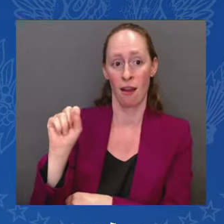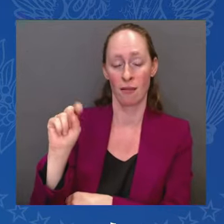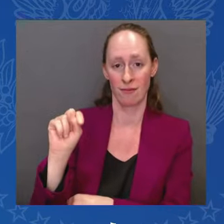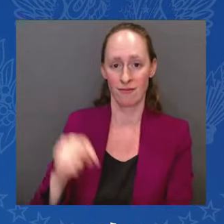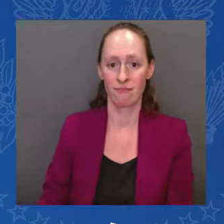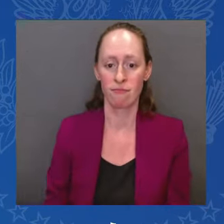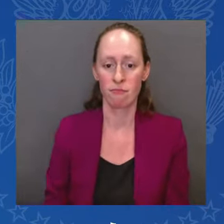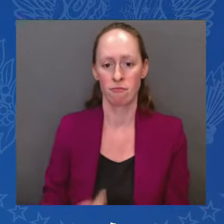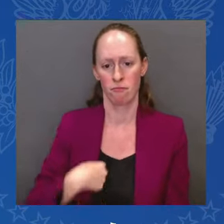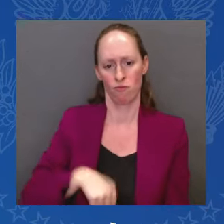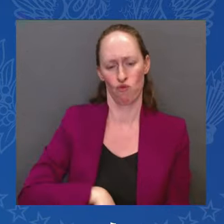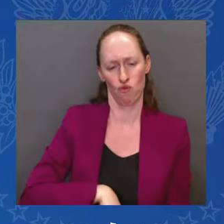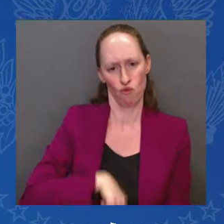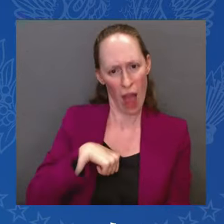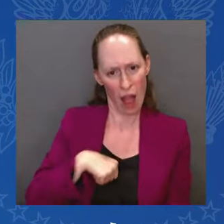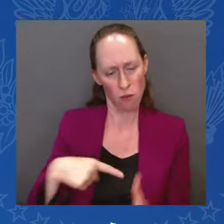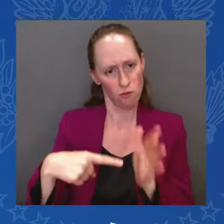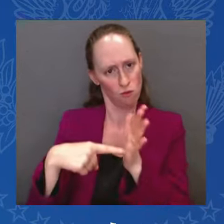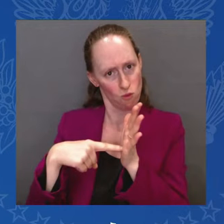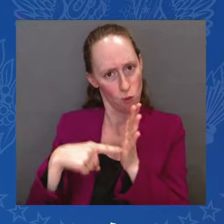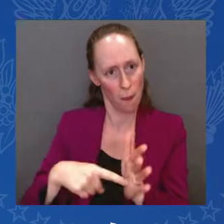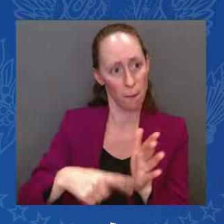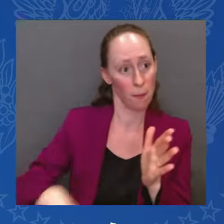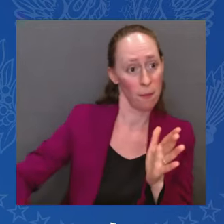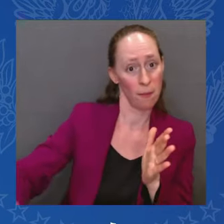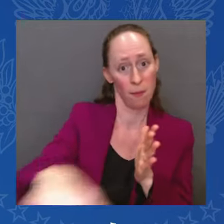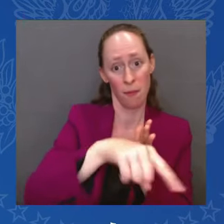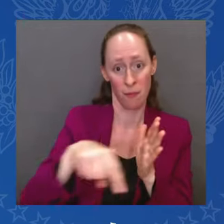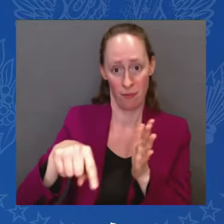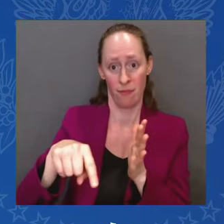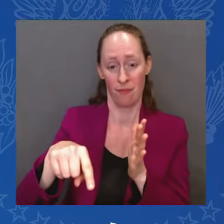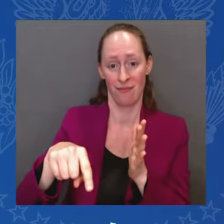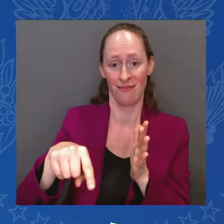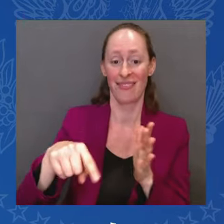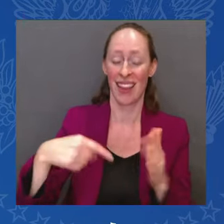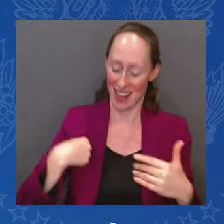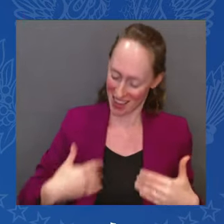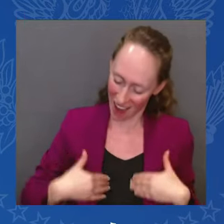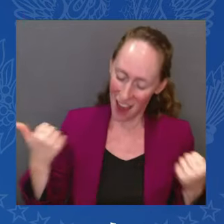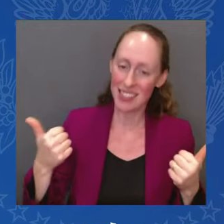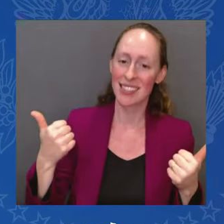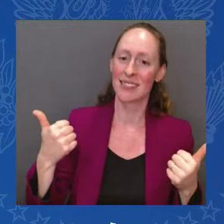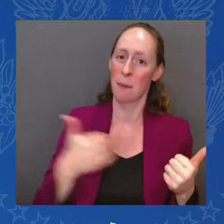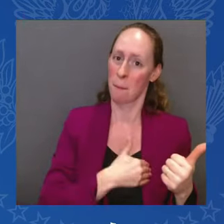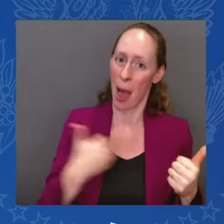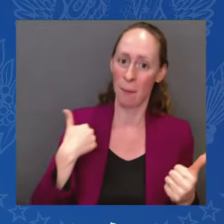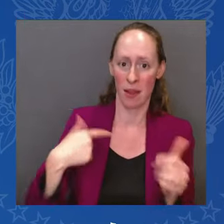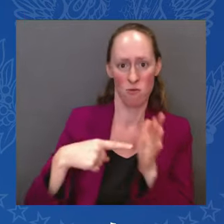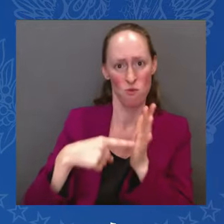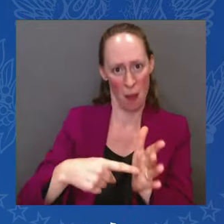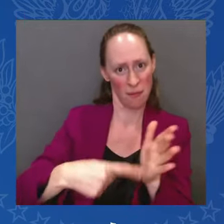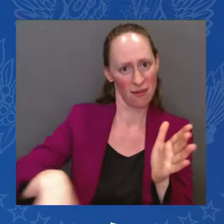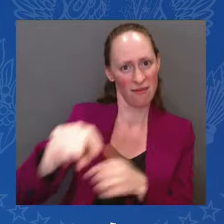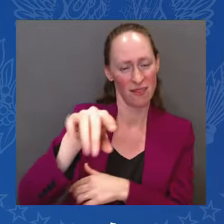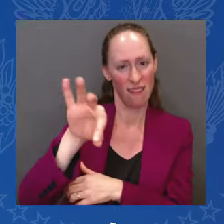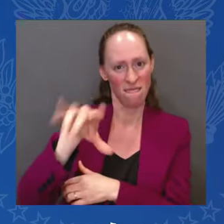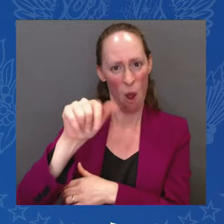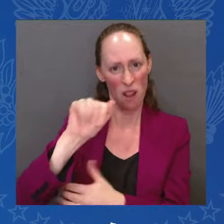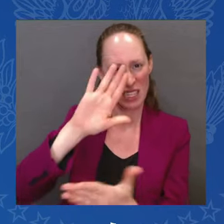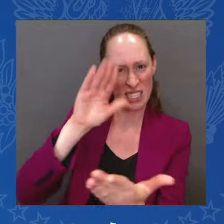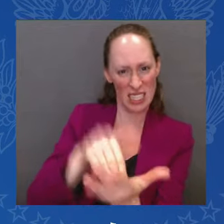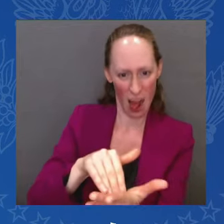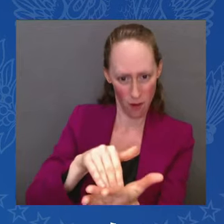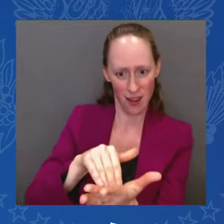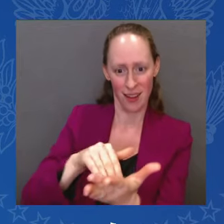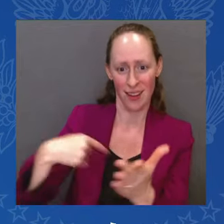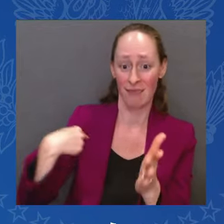As the youngest member of the United States Congress and first member of Gen Z, I'm often asked what got me involved in this work, and the answer is quite